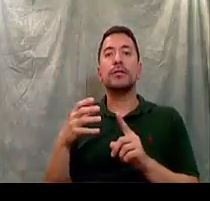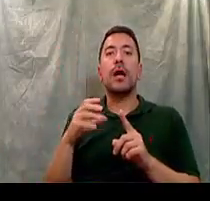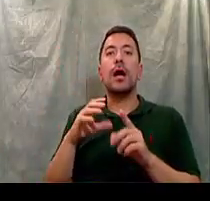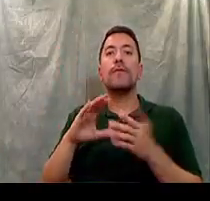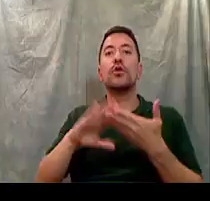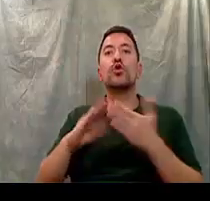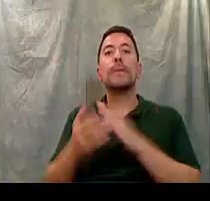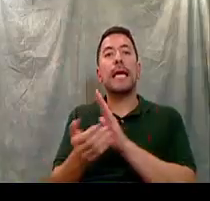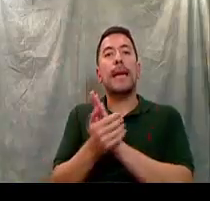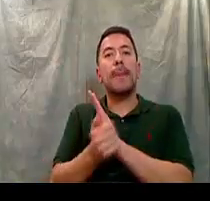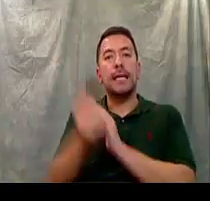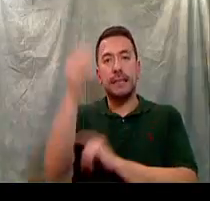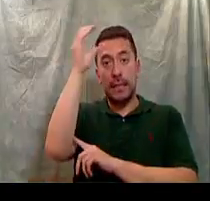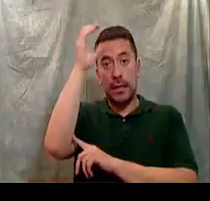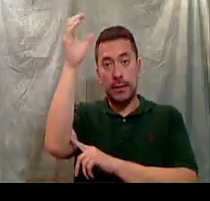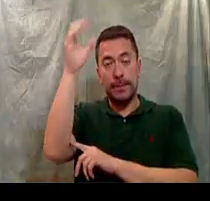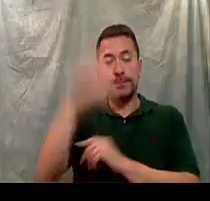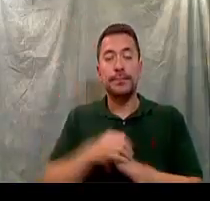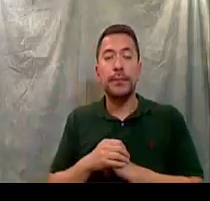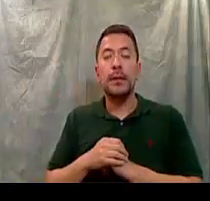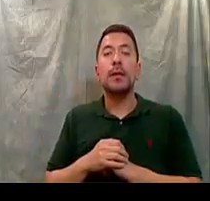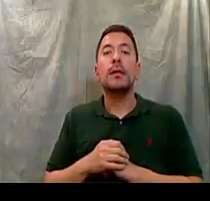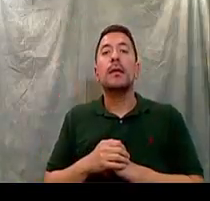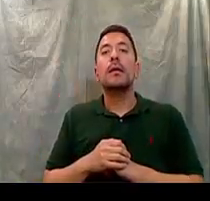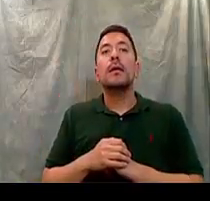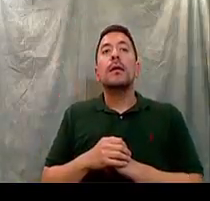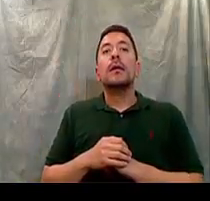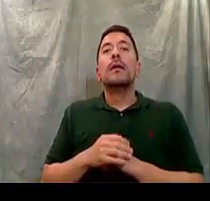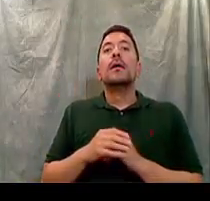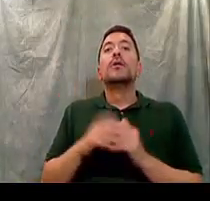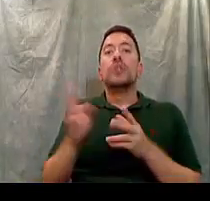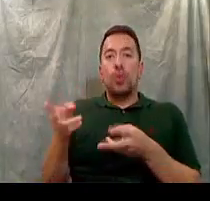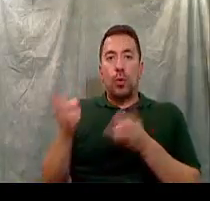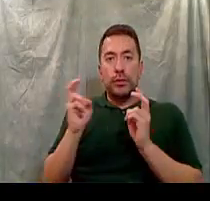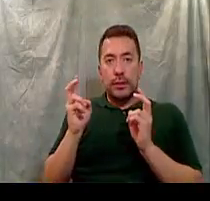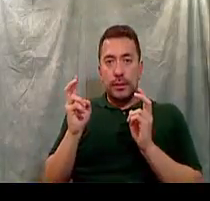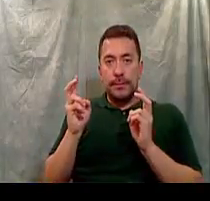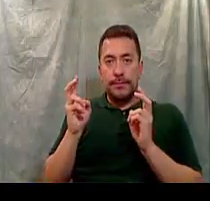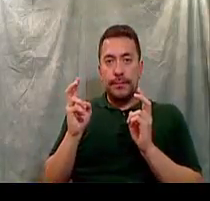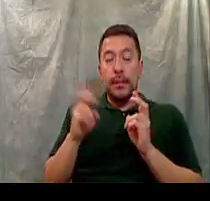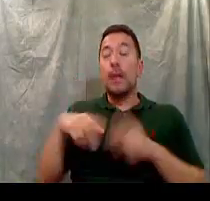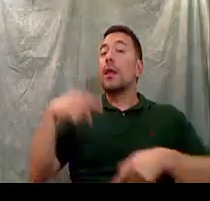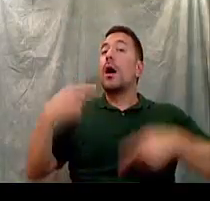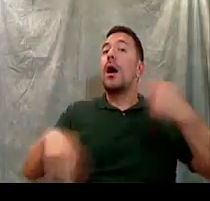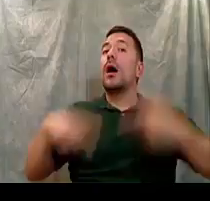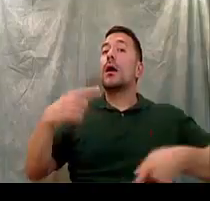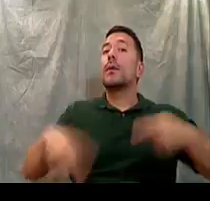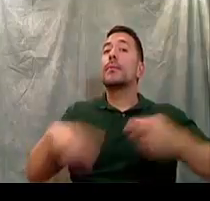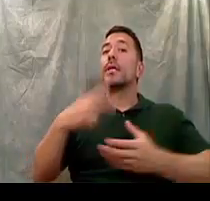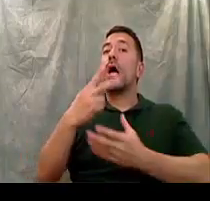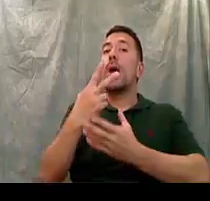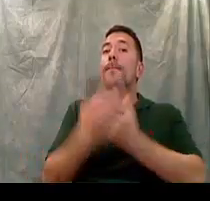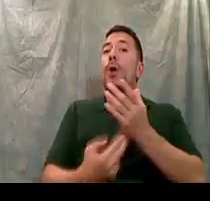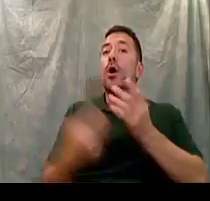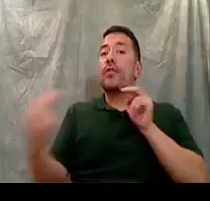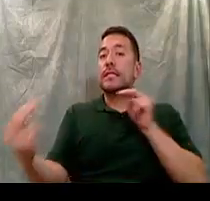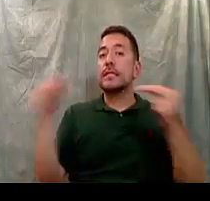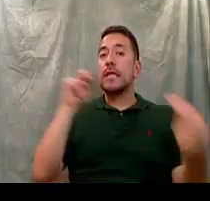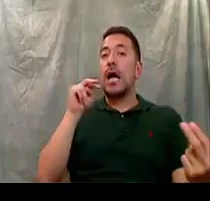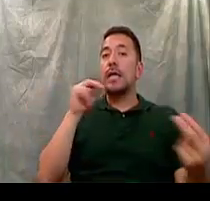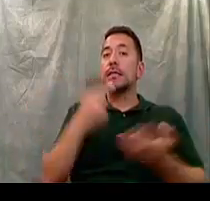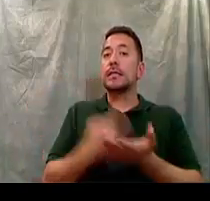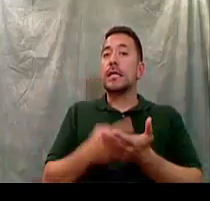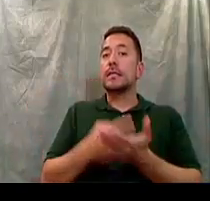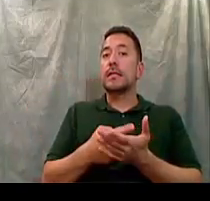community capacity concept. And then she brings in a quote. She says, the arguments on both sides of the discussion